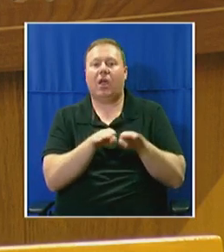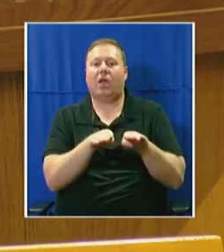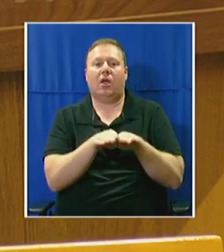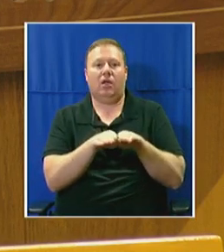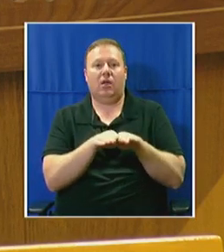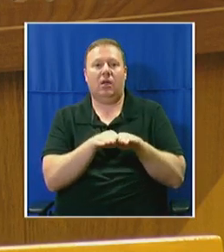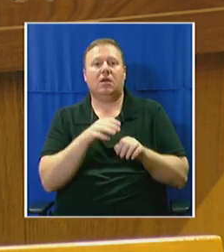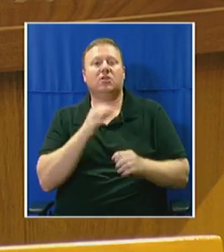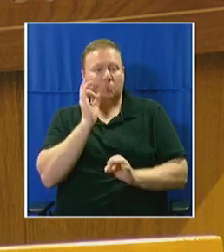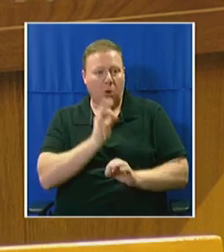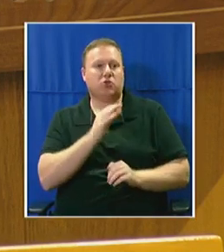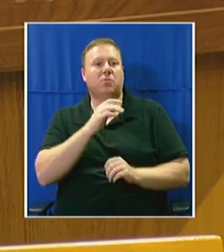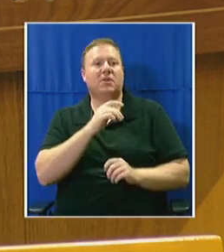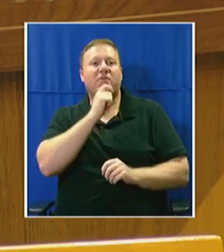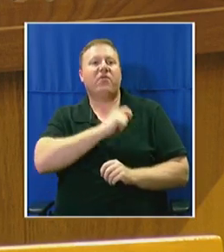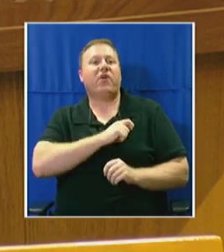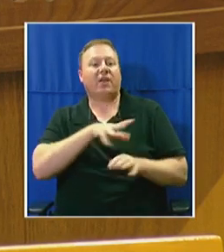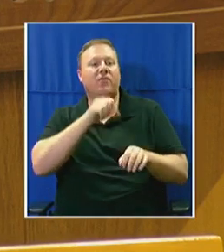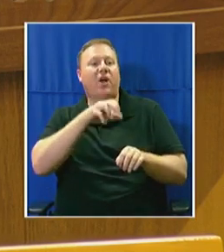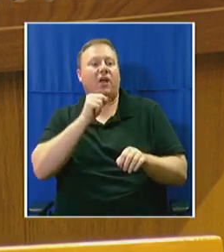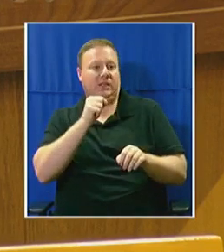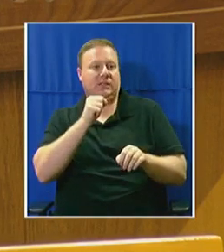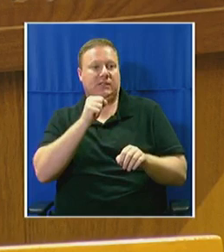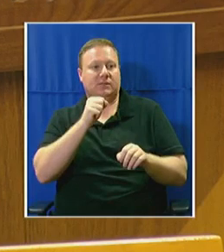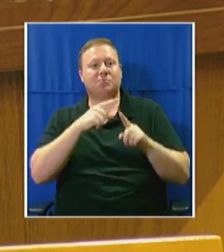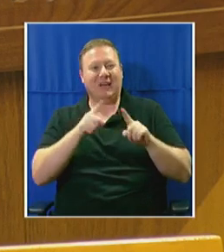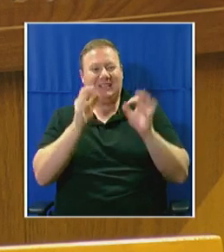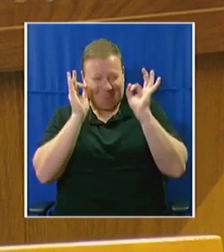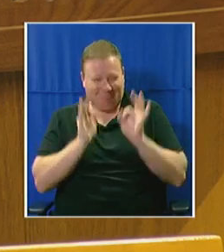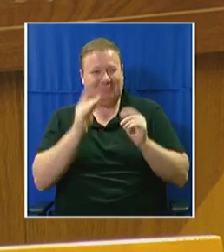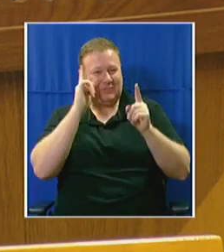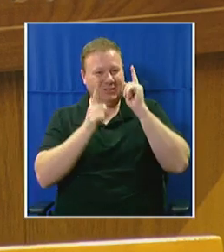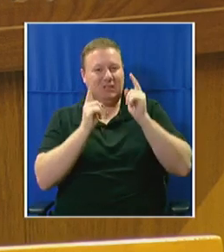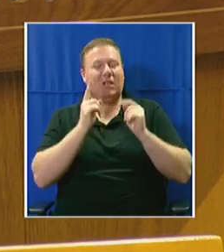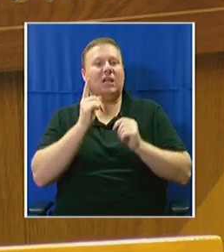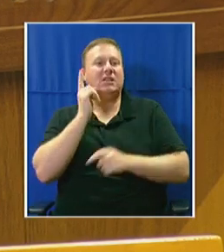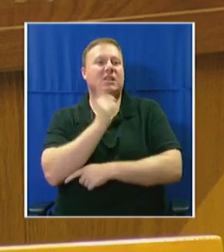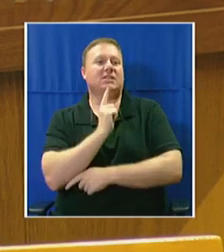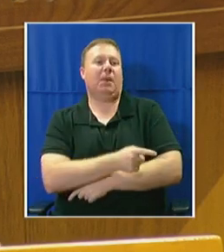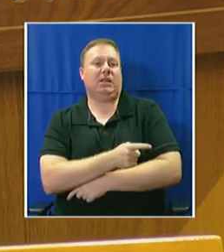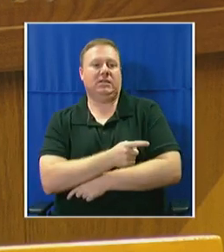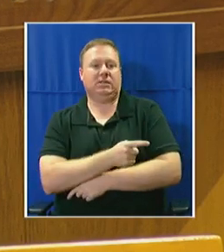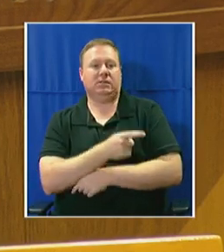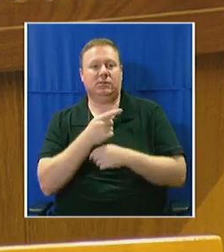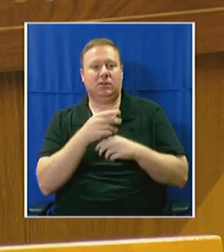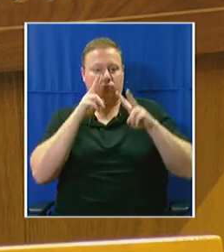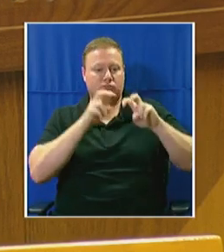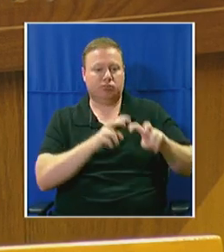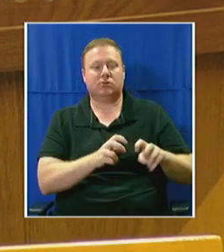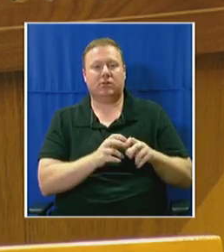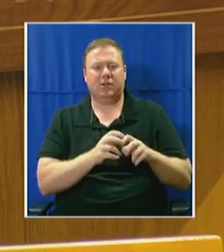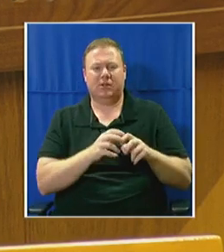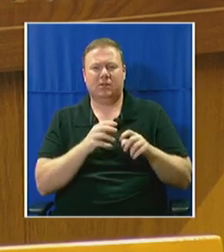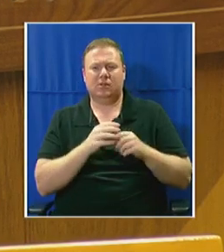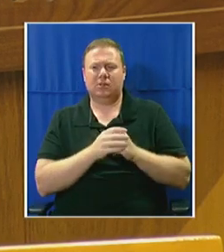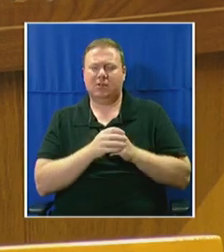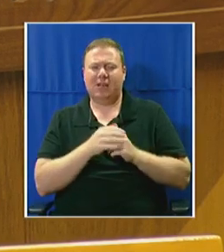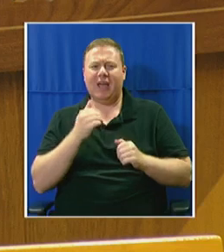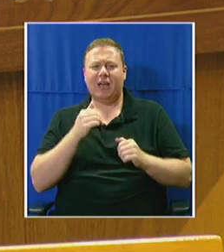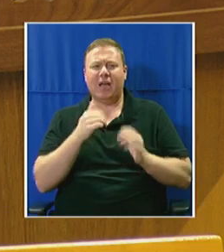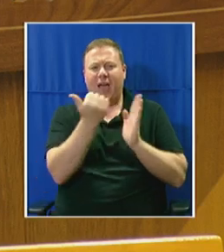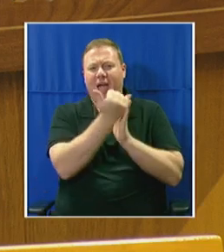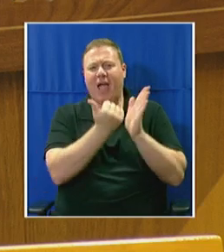speaker it is so that Mr M in his written submissions to Parliament raised an argument that the process followed was unfair claiming that it was supposed to be